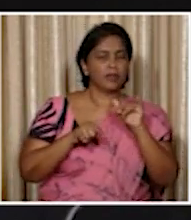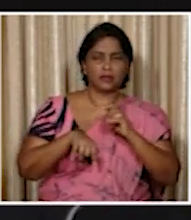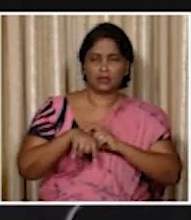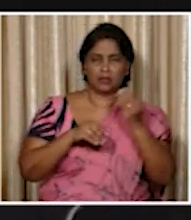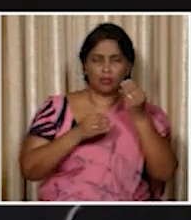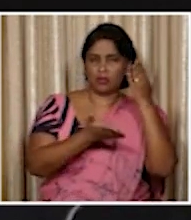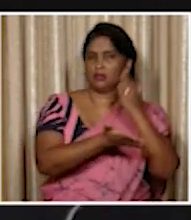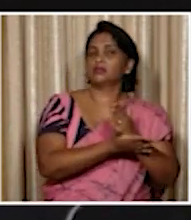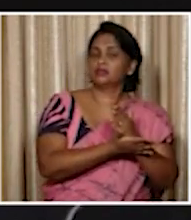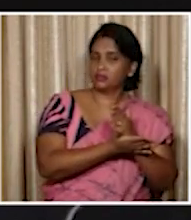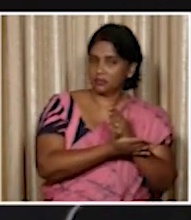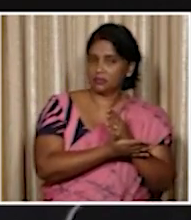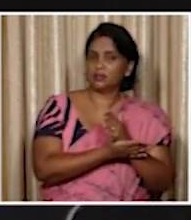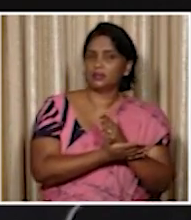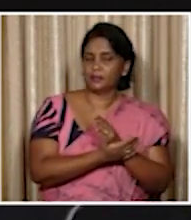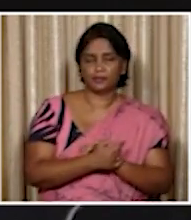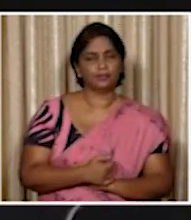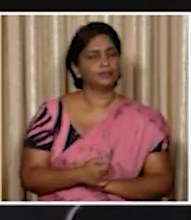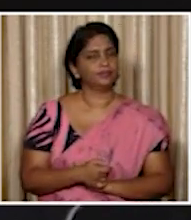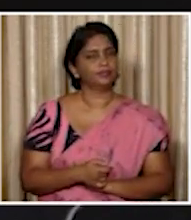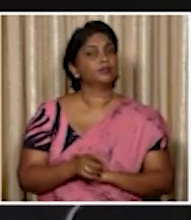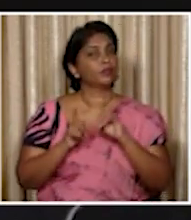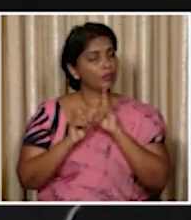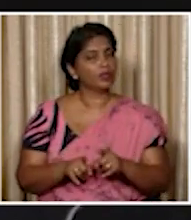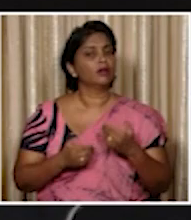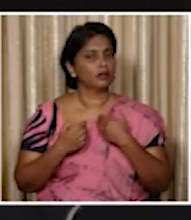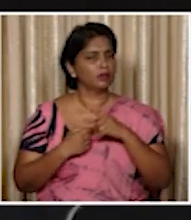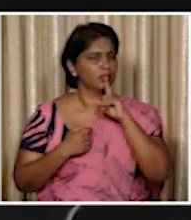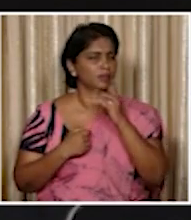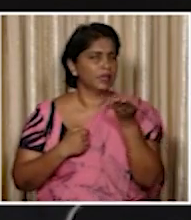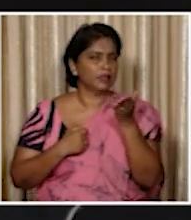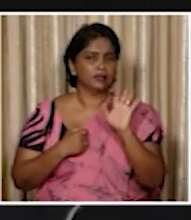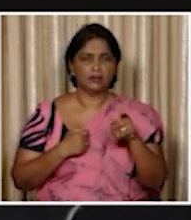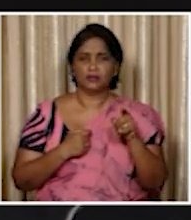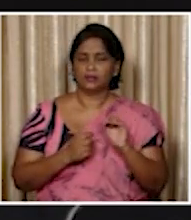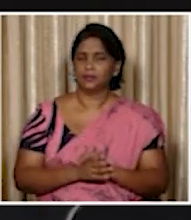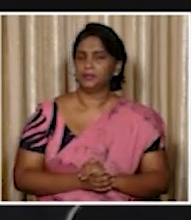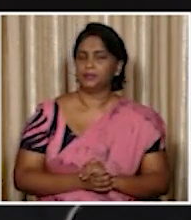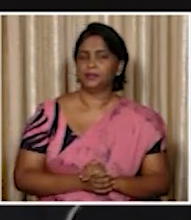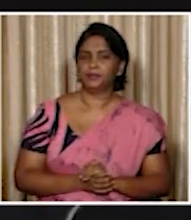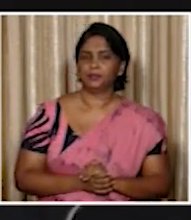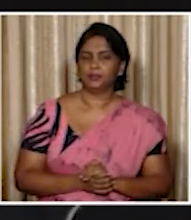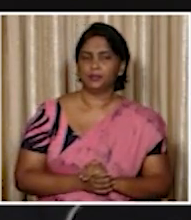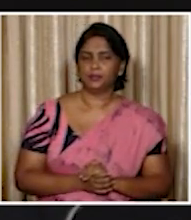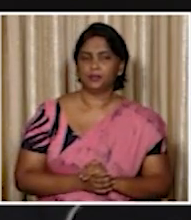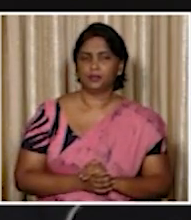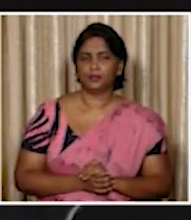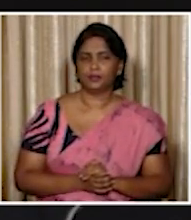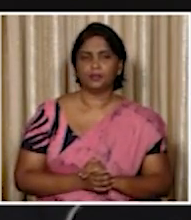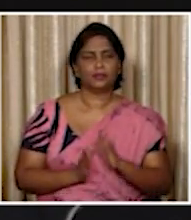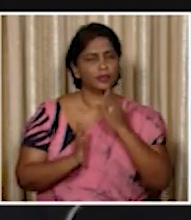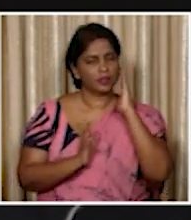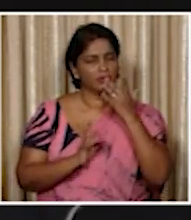a very request that we made. Ordinarily, Mr. Presiding Member, you yourself